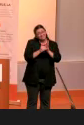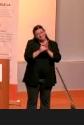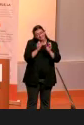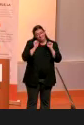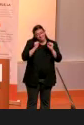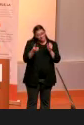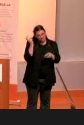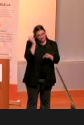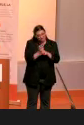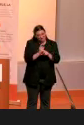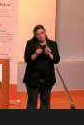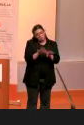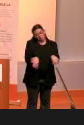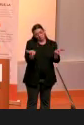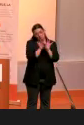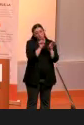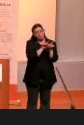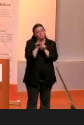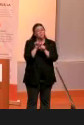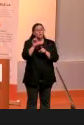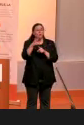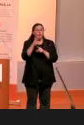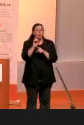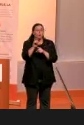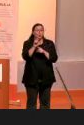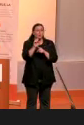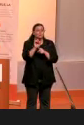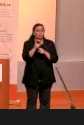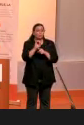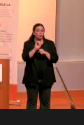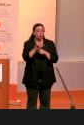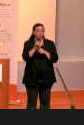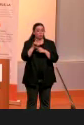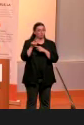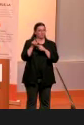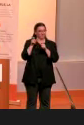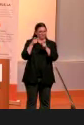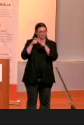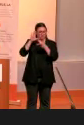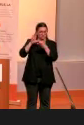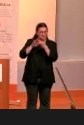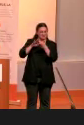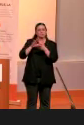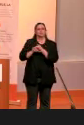always important. And then controlling cholesterol levels as well as lupus activity.